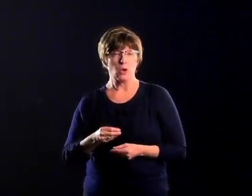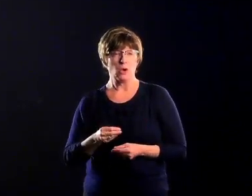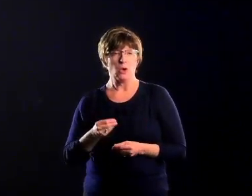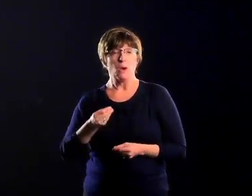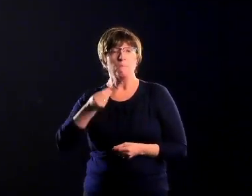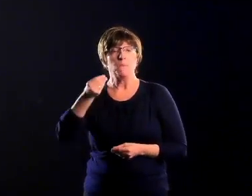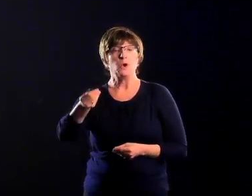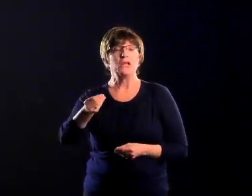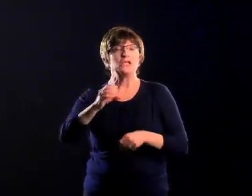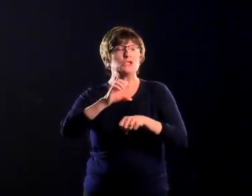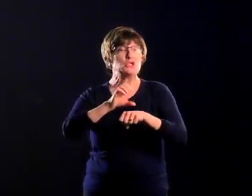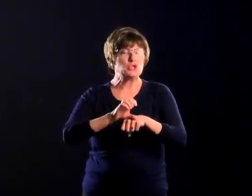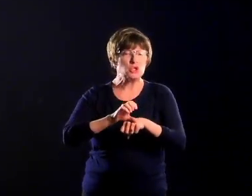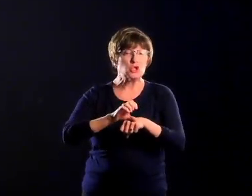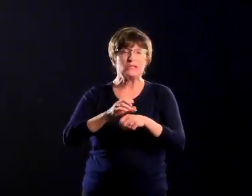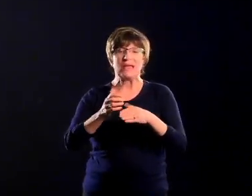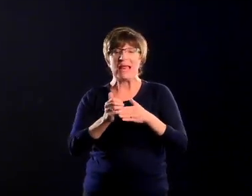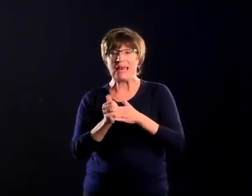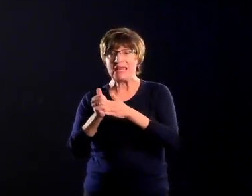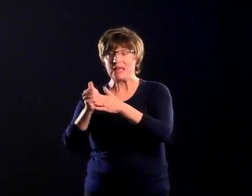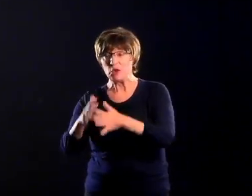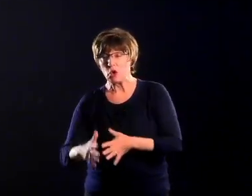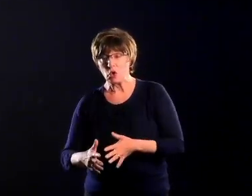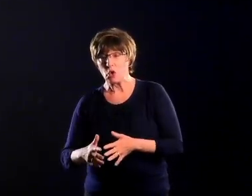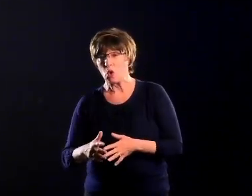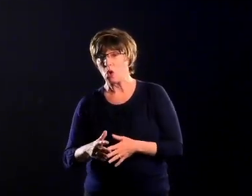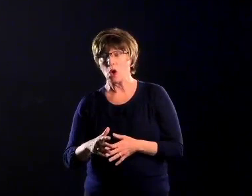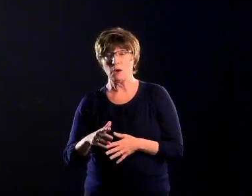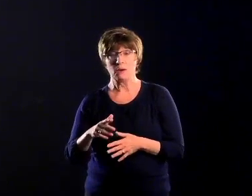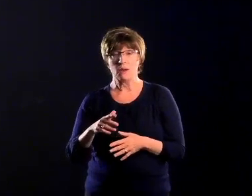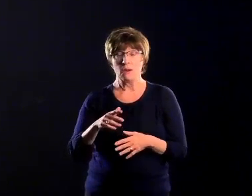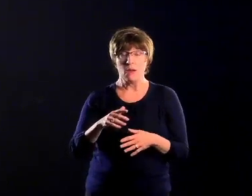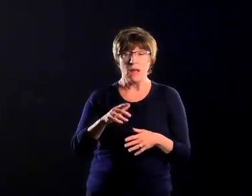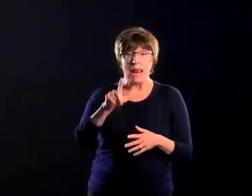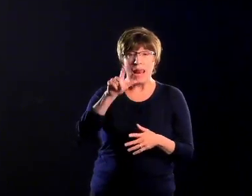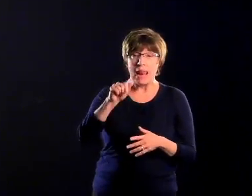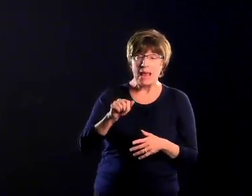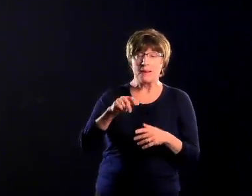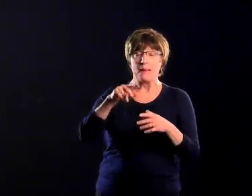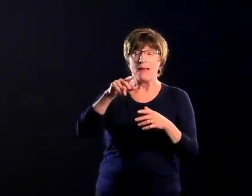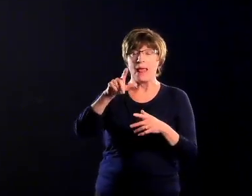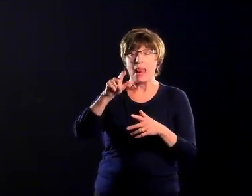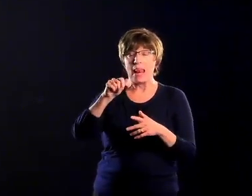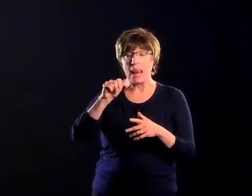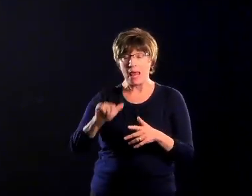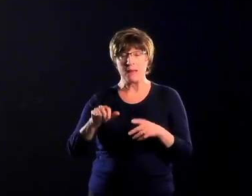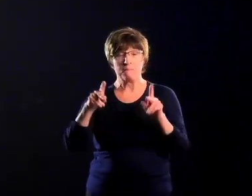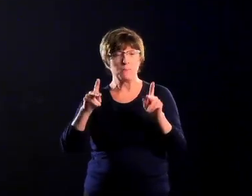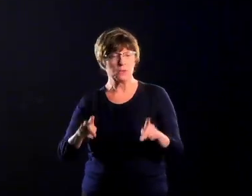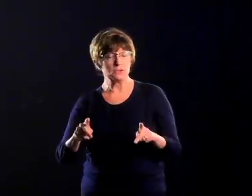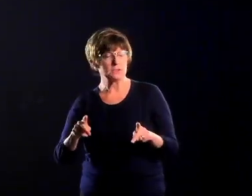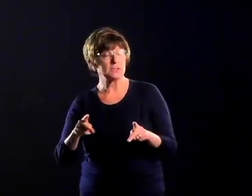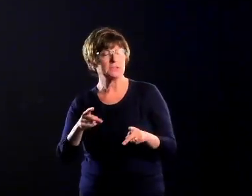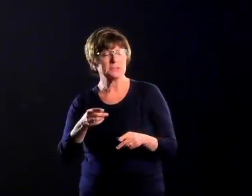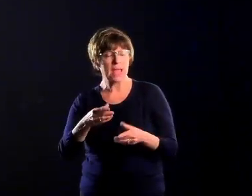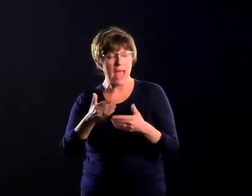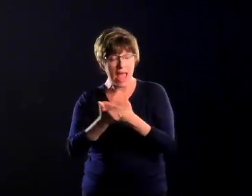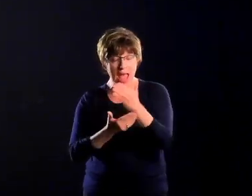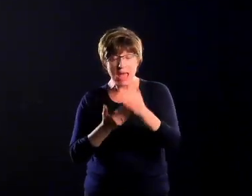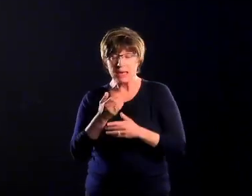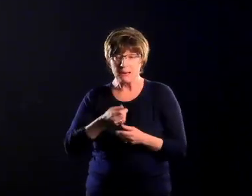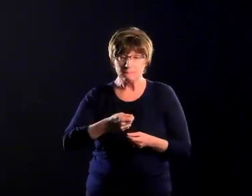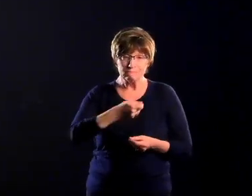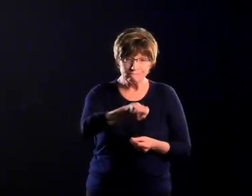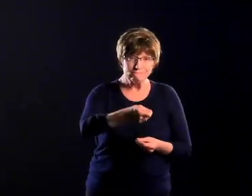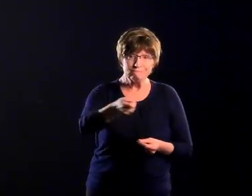church leader's hand, a layperson's hand in a church where they have no access to this, and Bibles are being